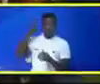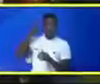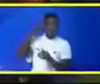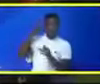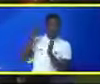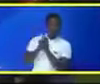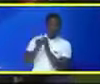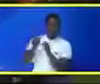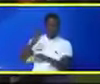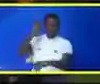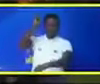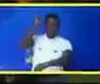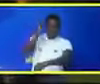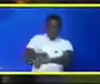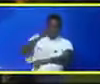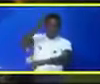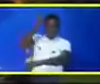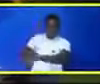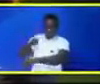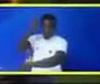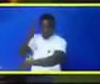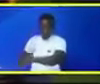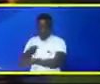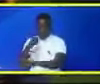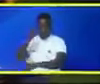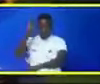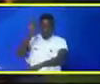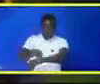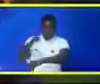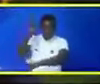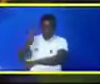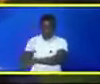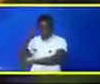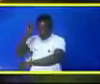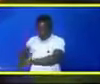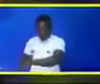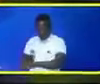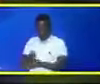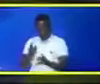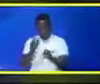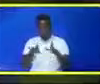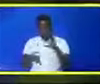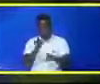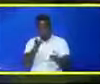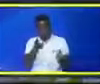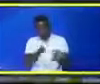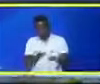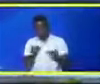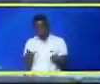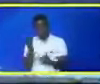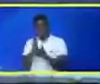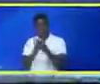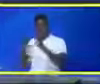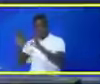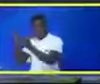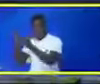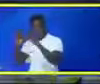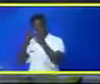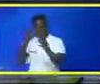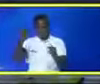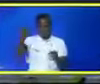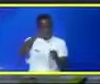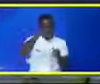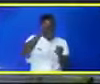rebuke the spirit of untimely death. The spirit of untimely death. There are families here. Every